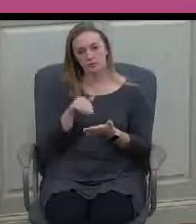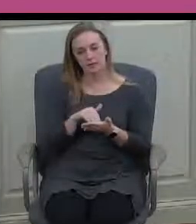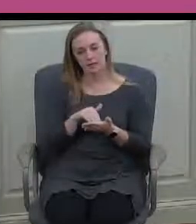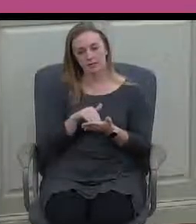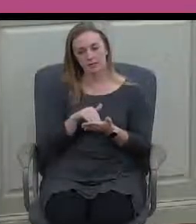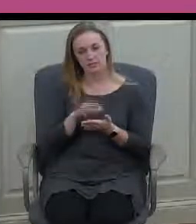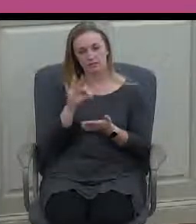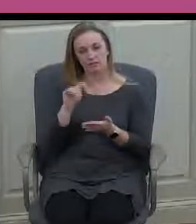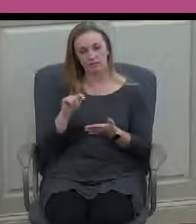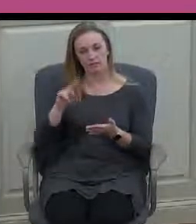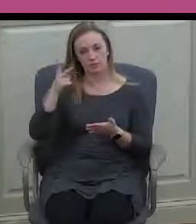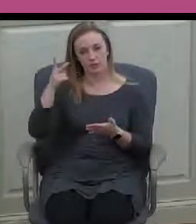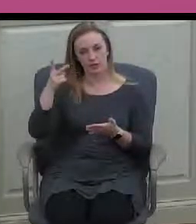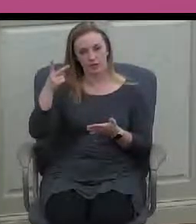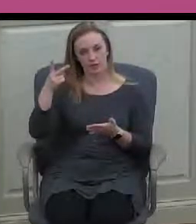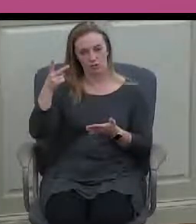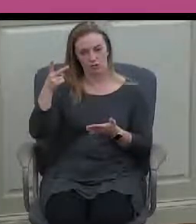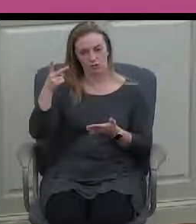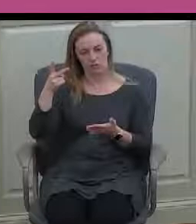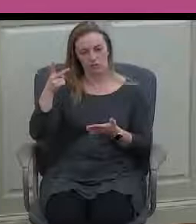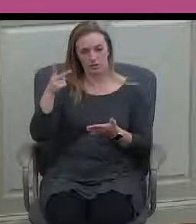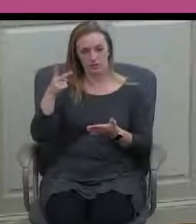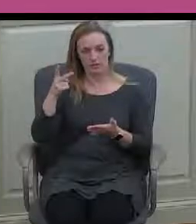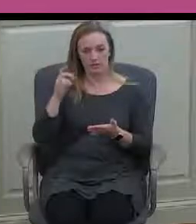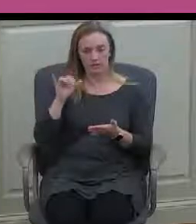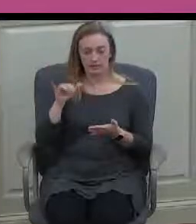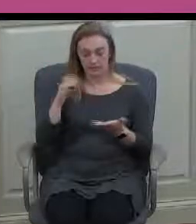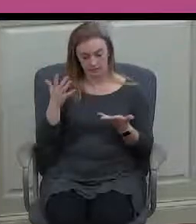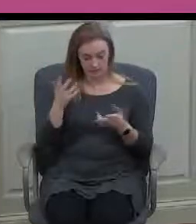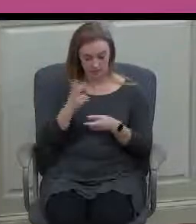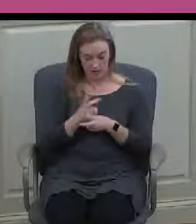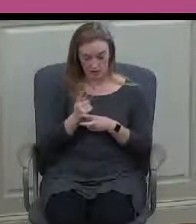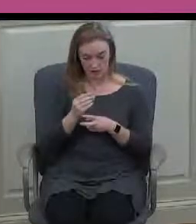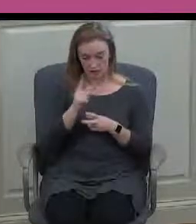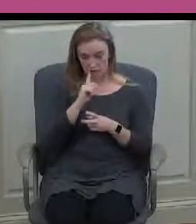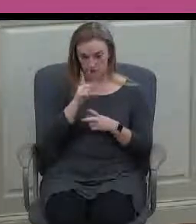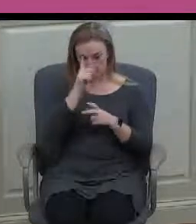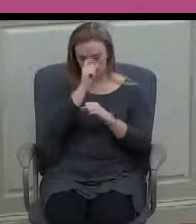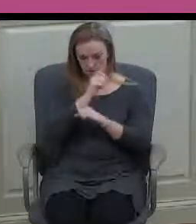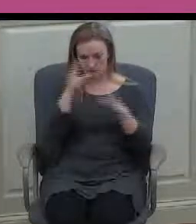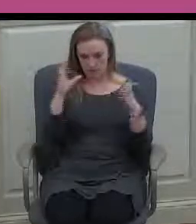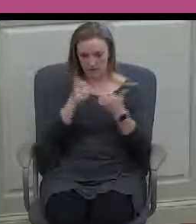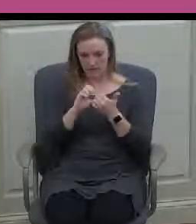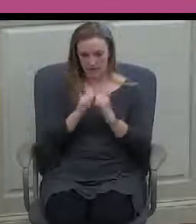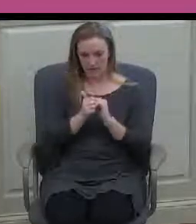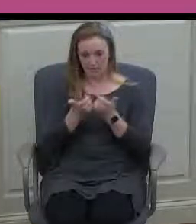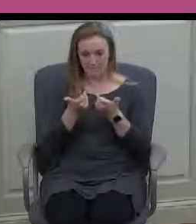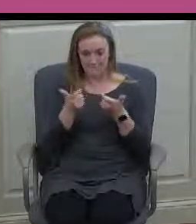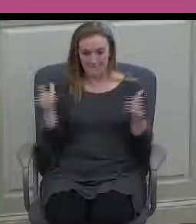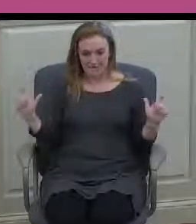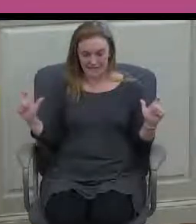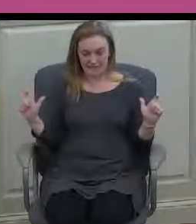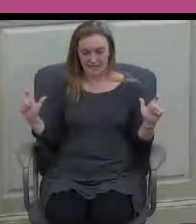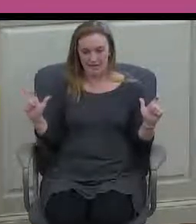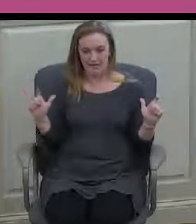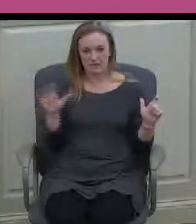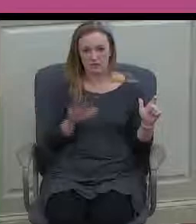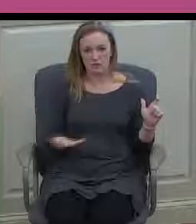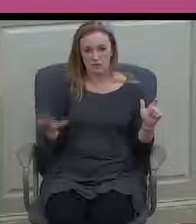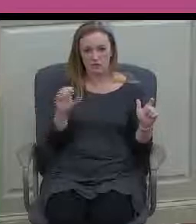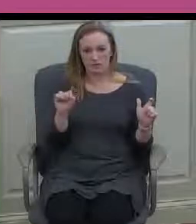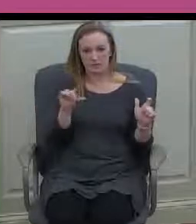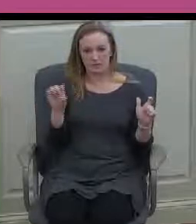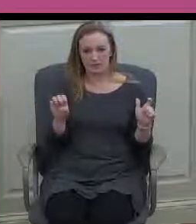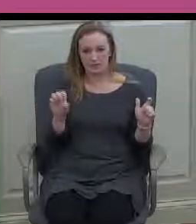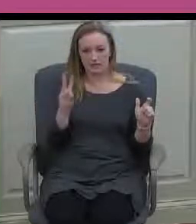feet. And that amount, well, it's kind of hard to wrap your head around how large that is. It's about the size of